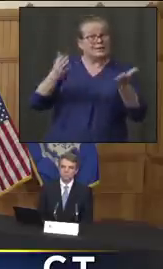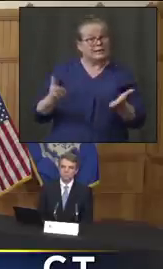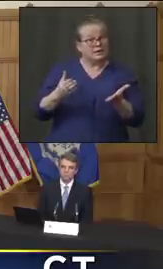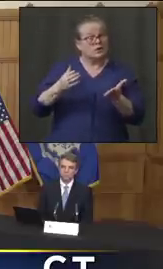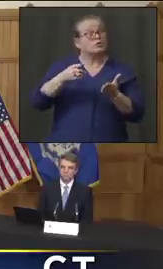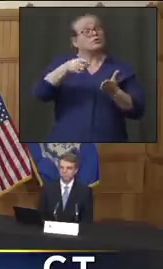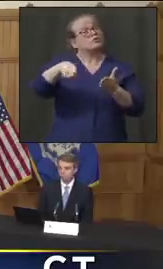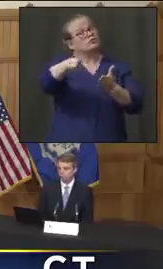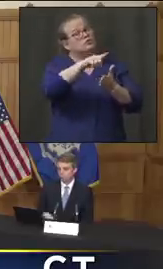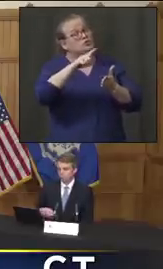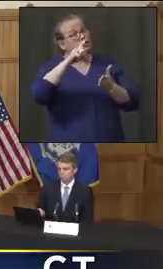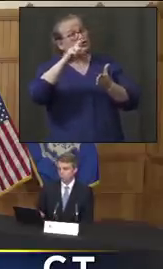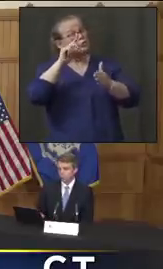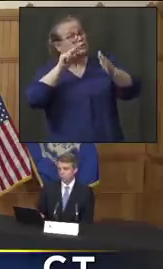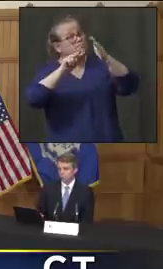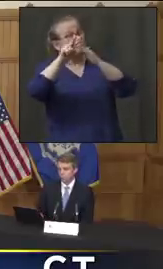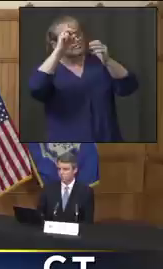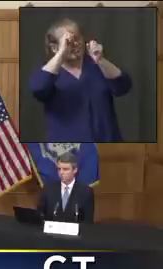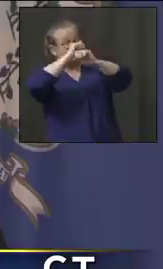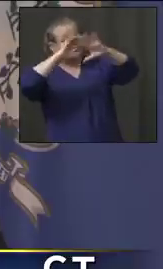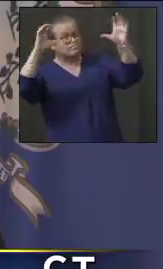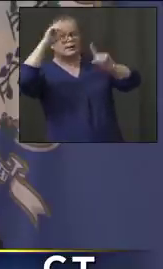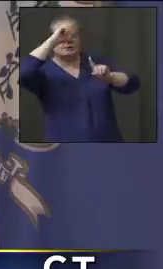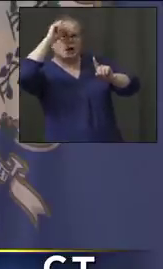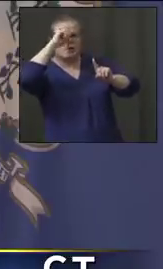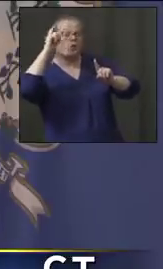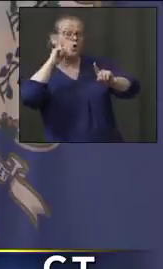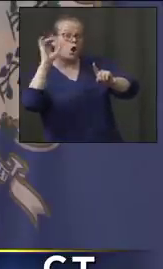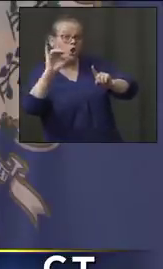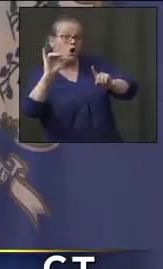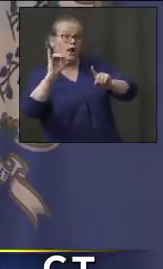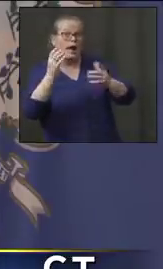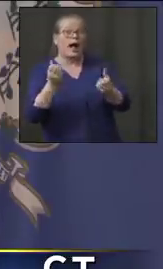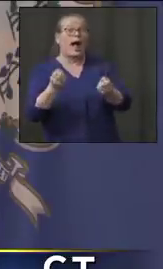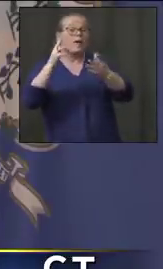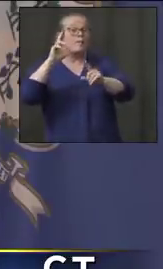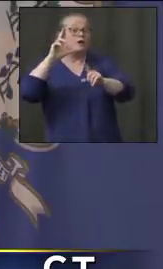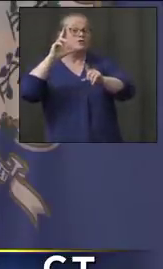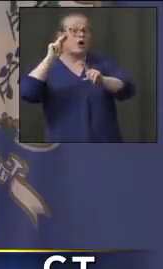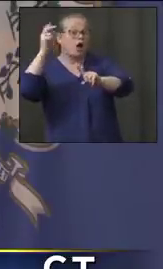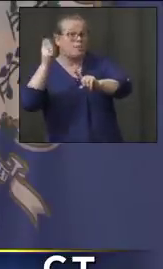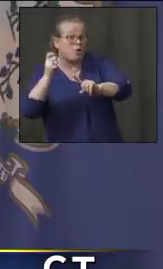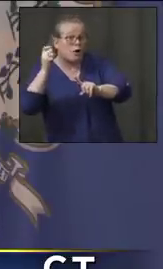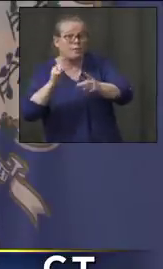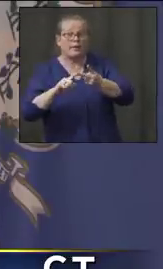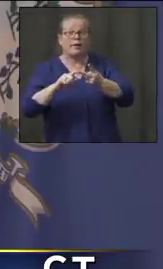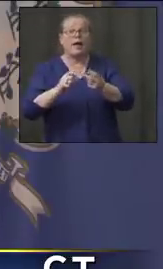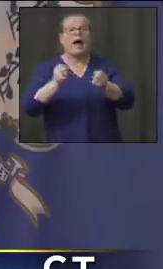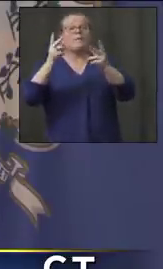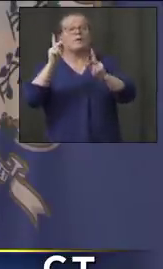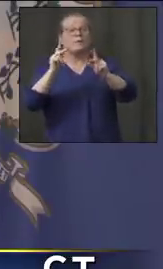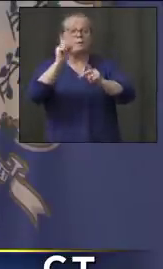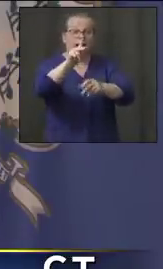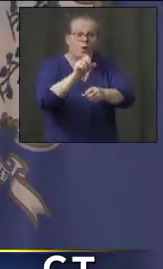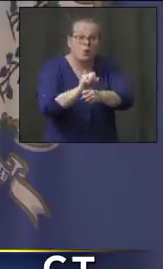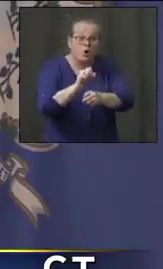activity? My instinct, Paz, is that the consumer is going to get back